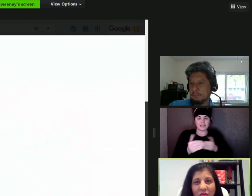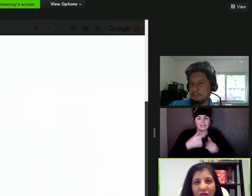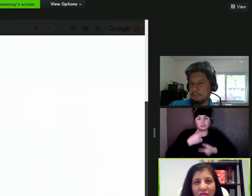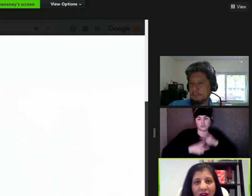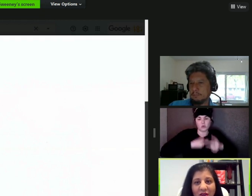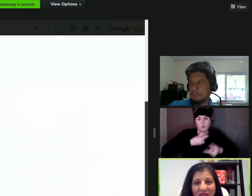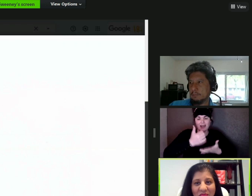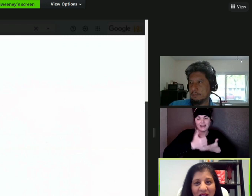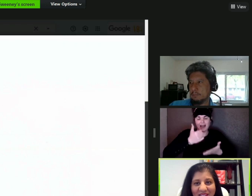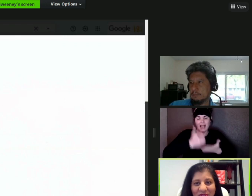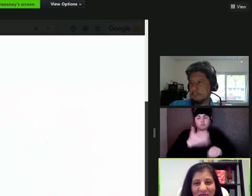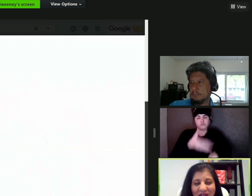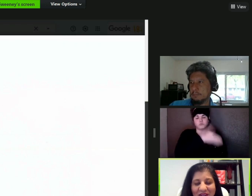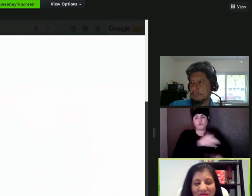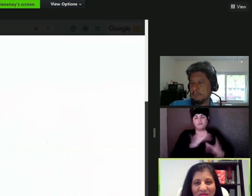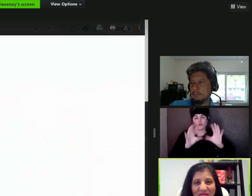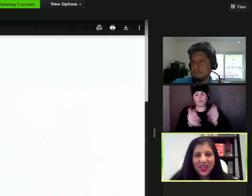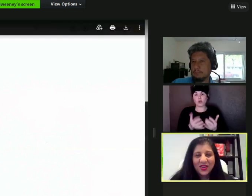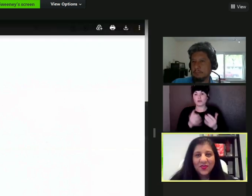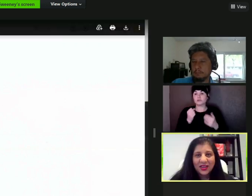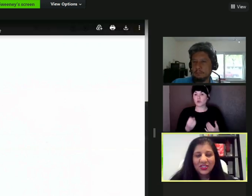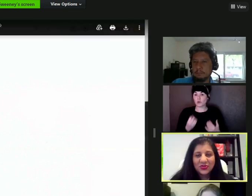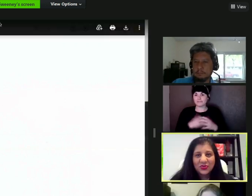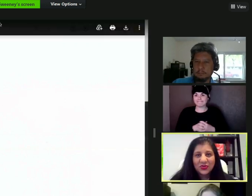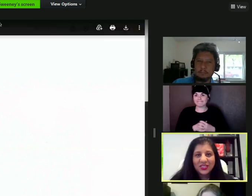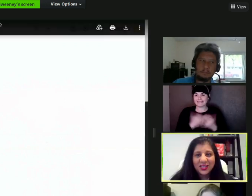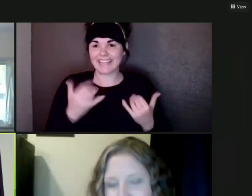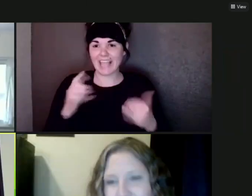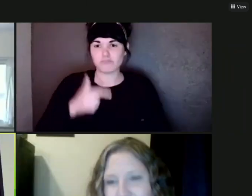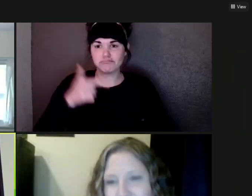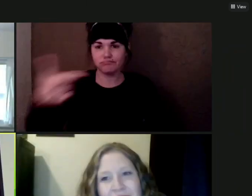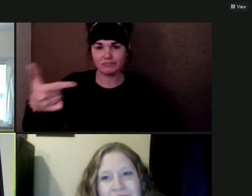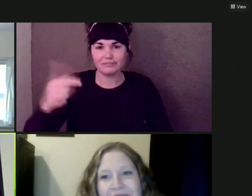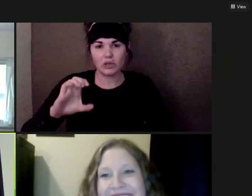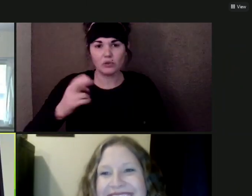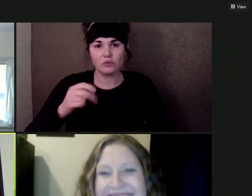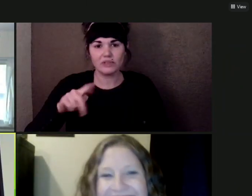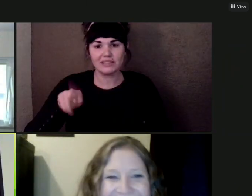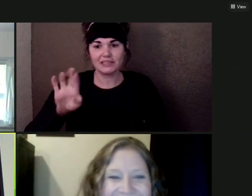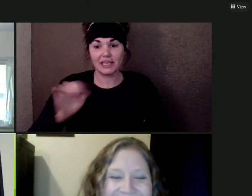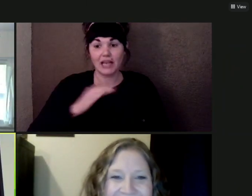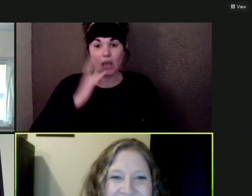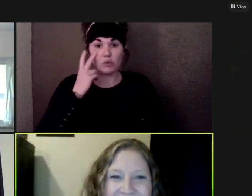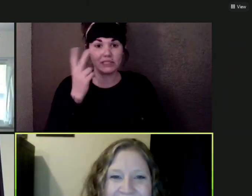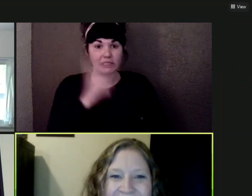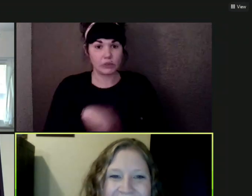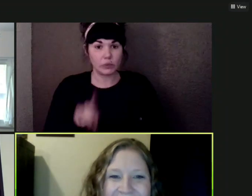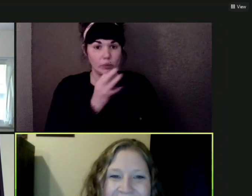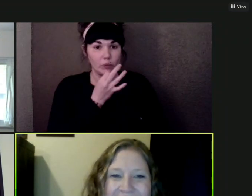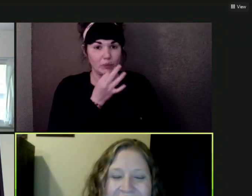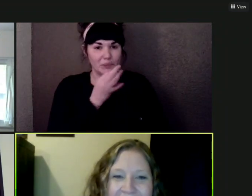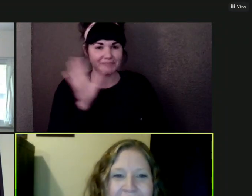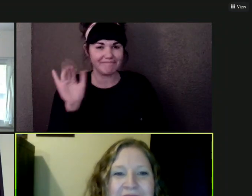So with that, I'll hand it back to, um, hand it back to Christine and I'll see you guys in a little bit. Thank you.